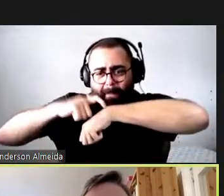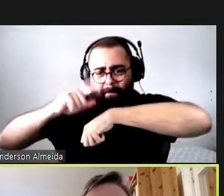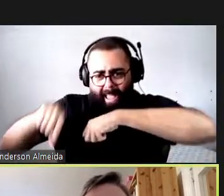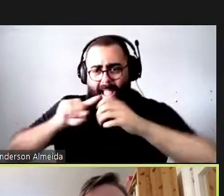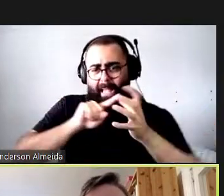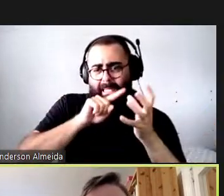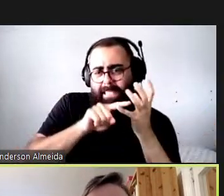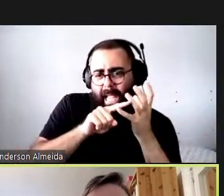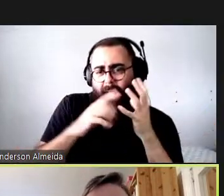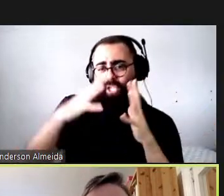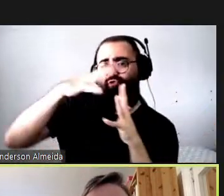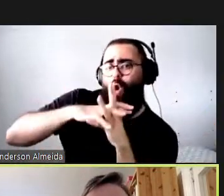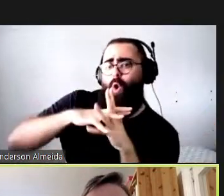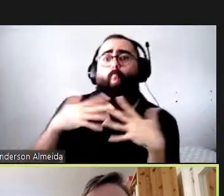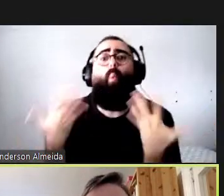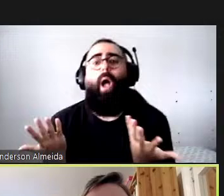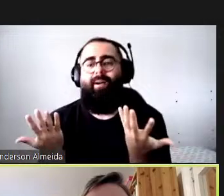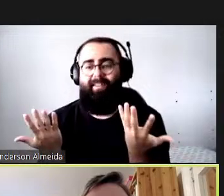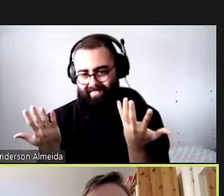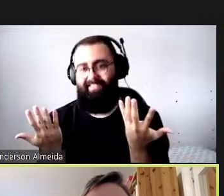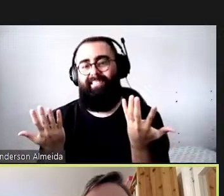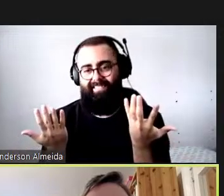tone gesture?